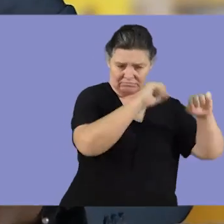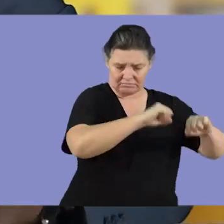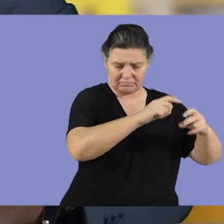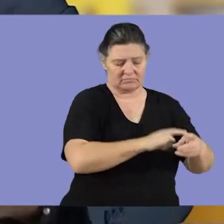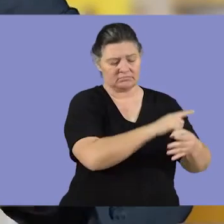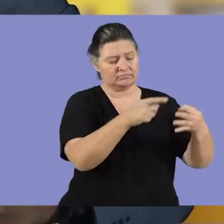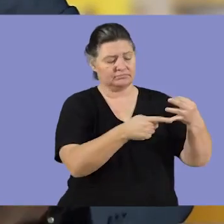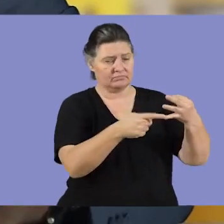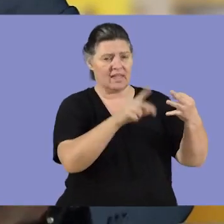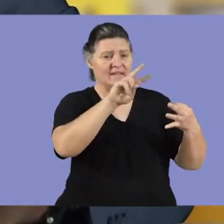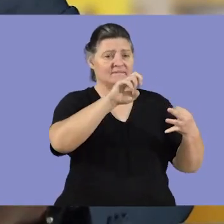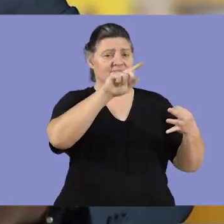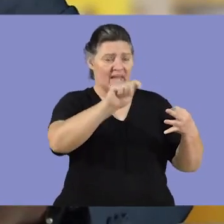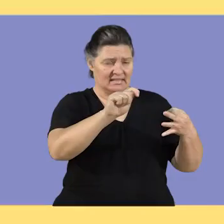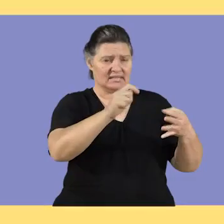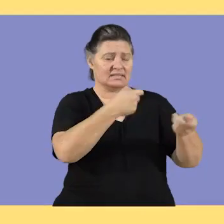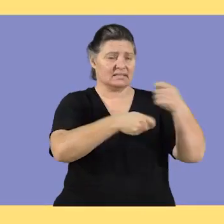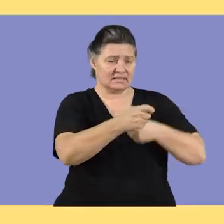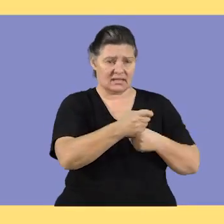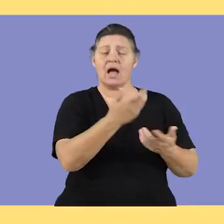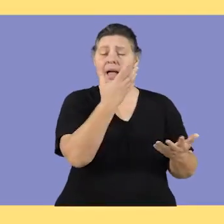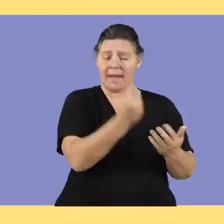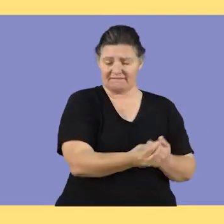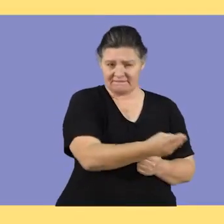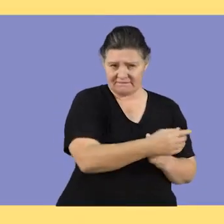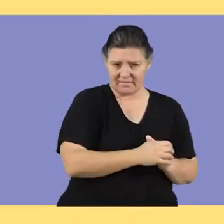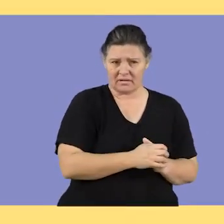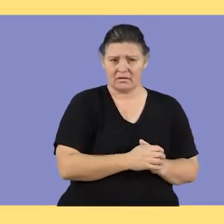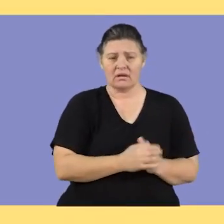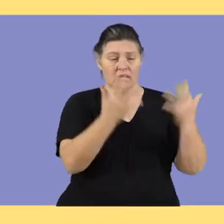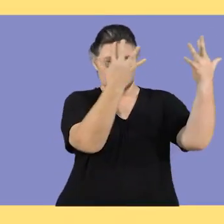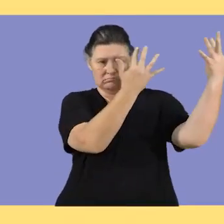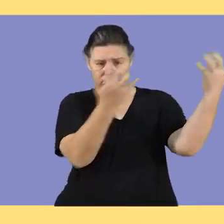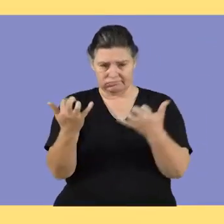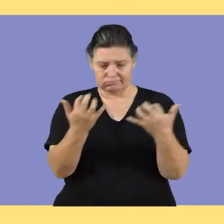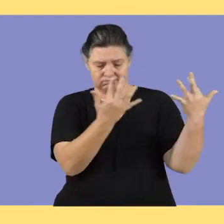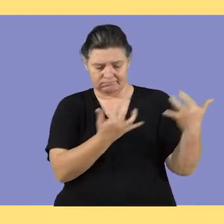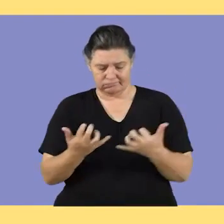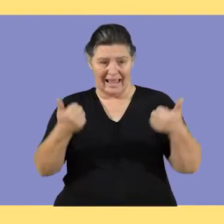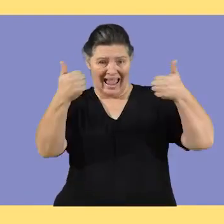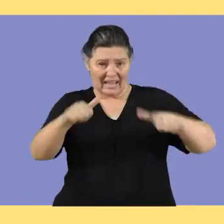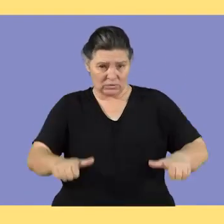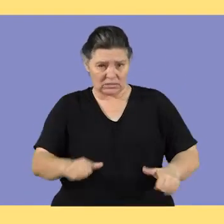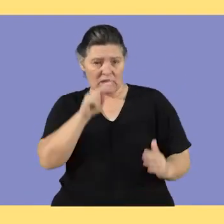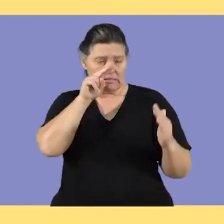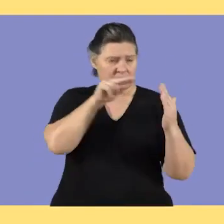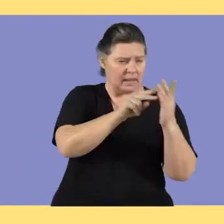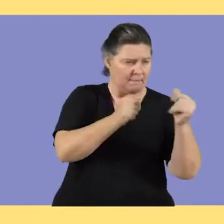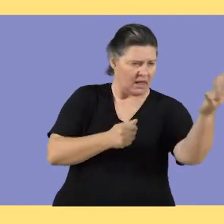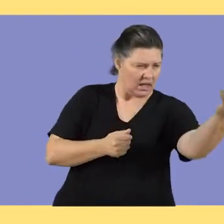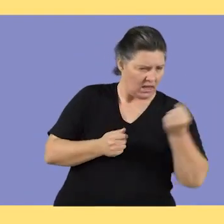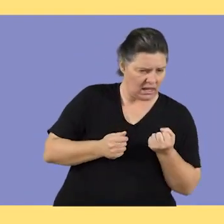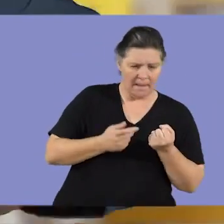operate. It must be registered as a VAT vendor. It must have a proper set of books that you can be able to see